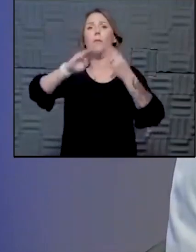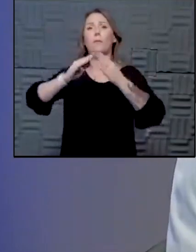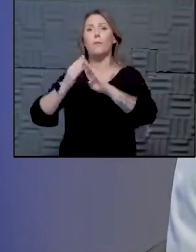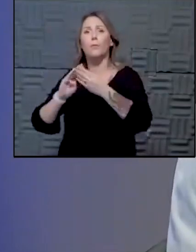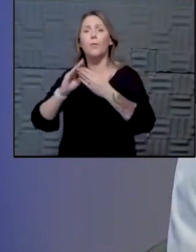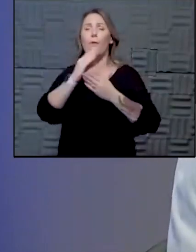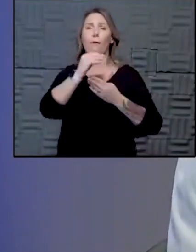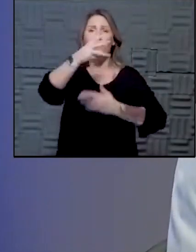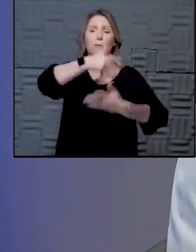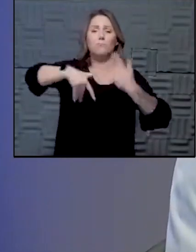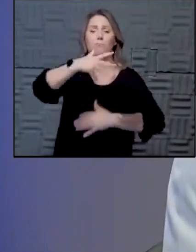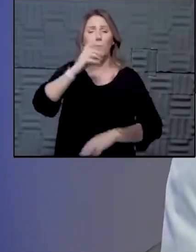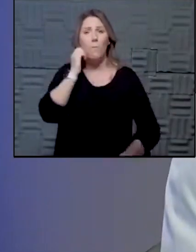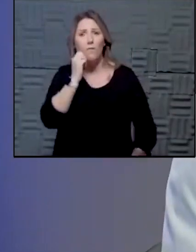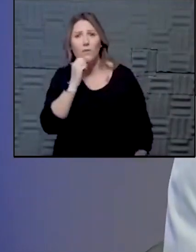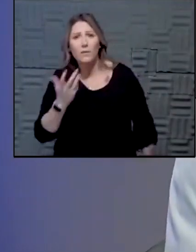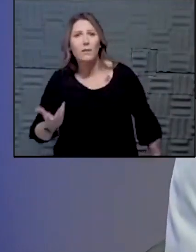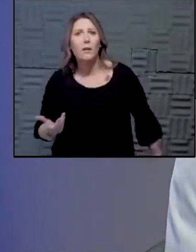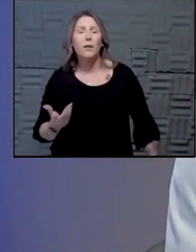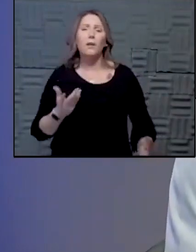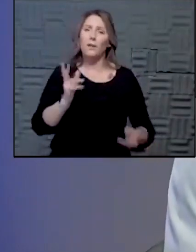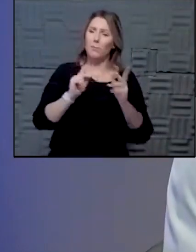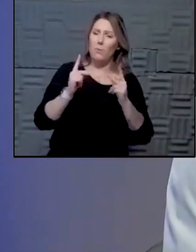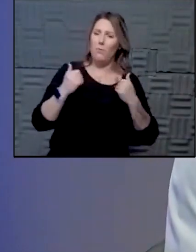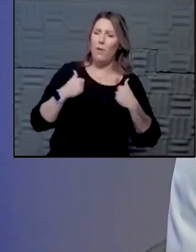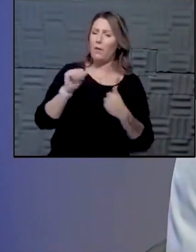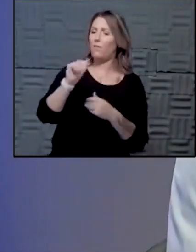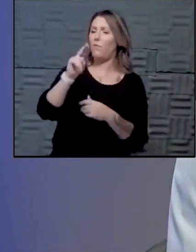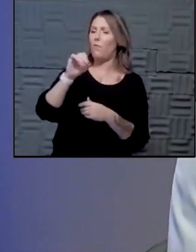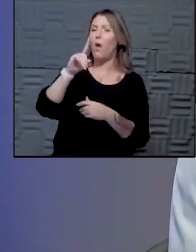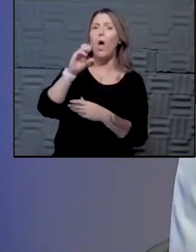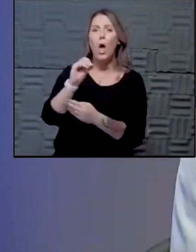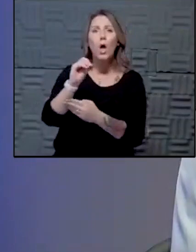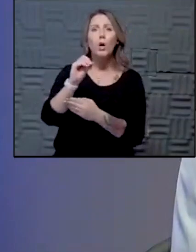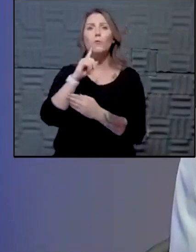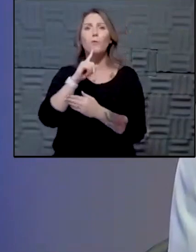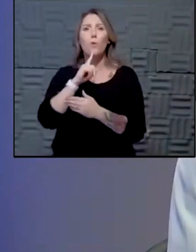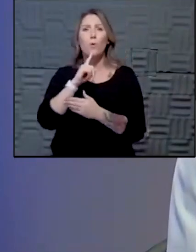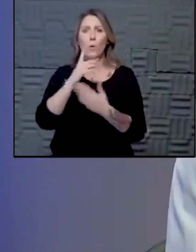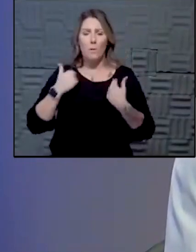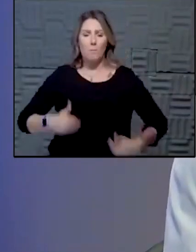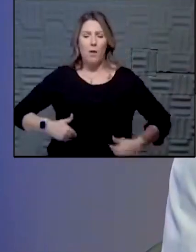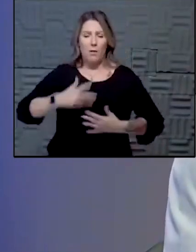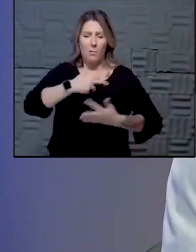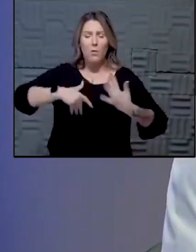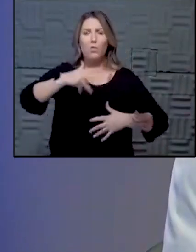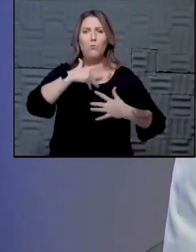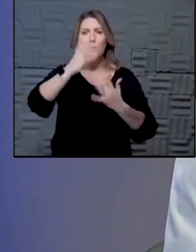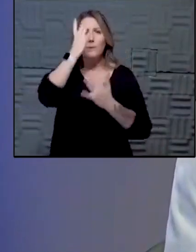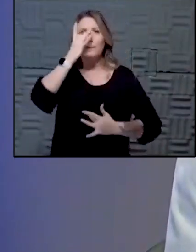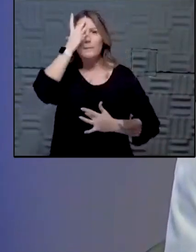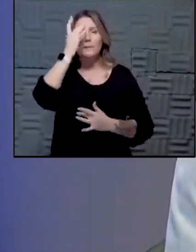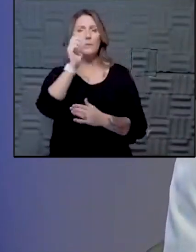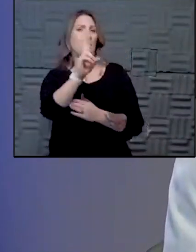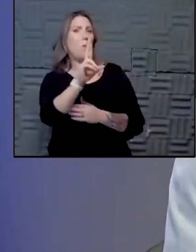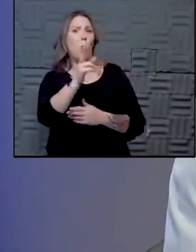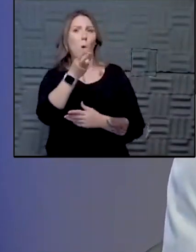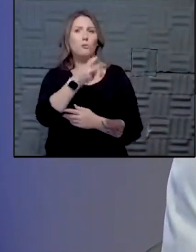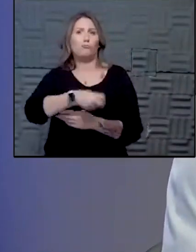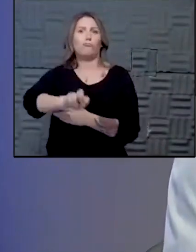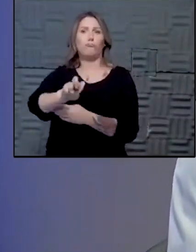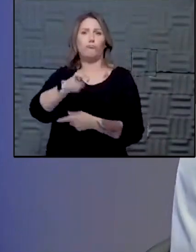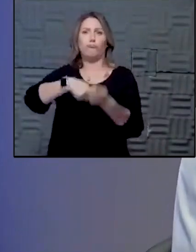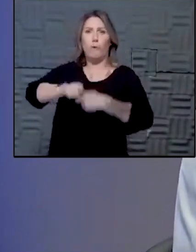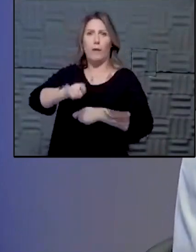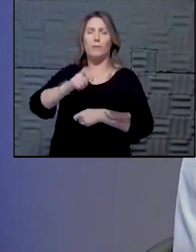probably interact with them every day. People with autoimmune diseases or solid organ transplants. So it is protection of the community as well, because we need to